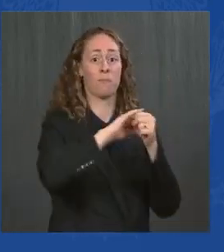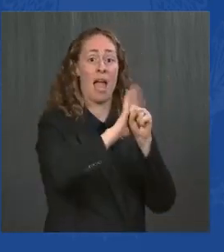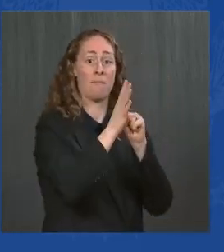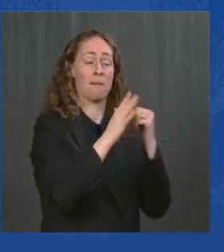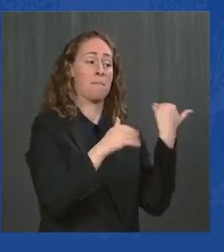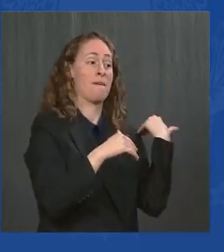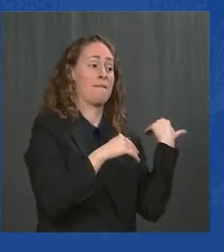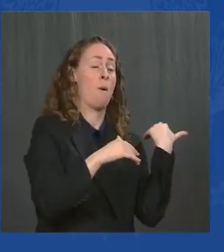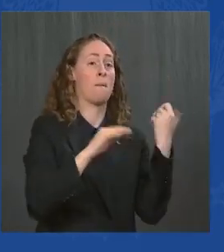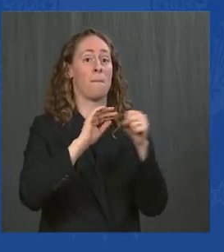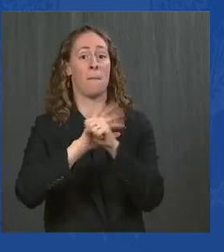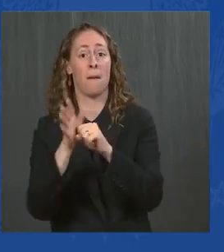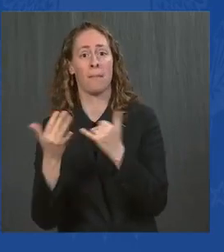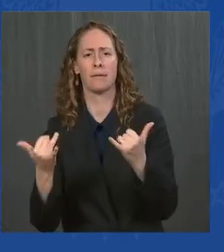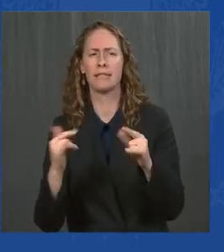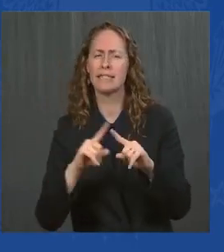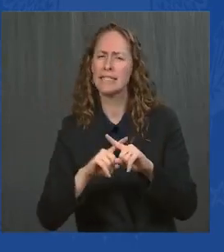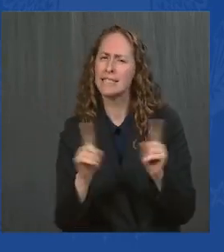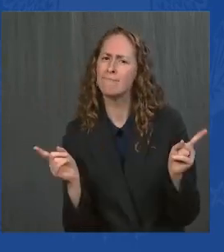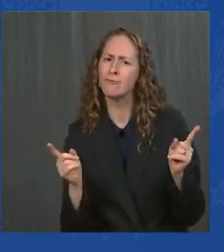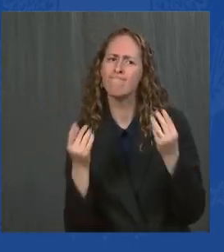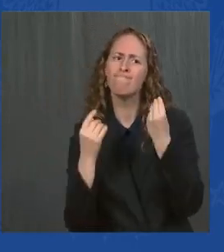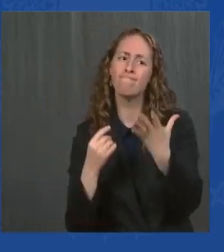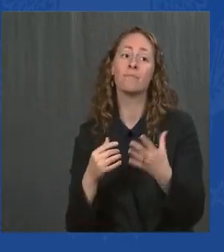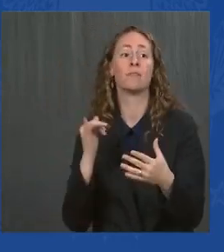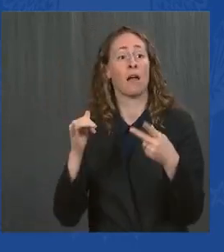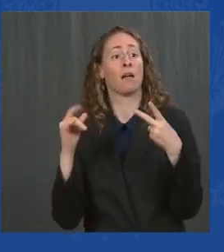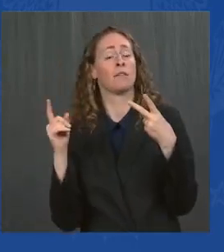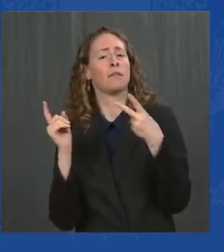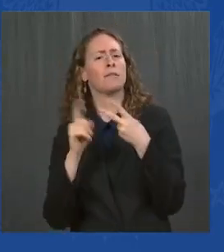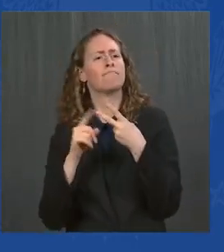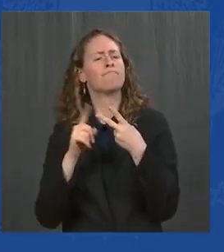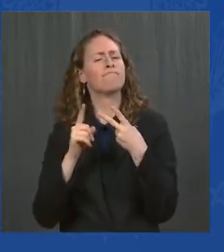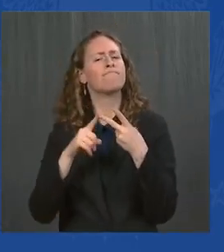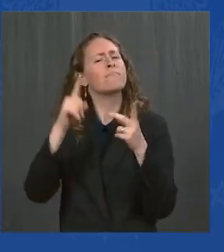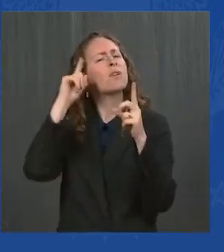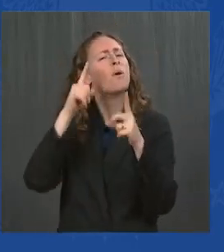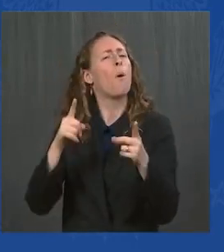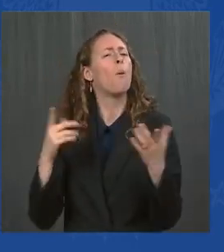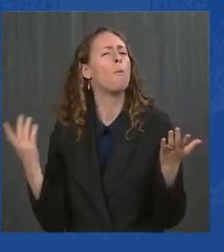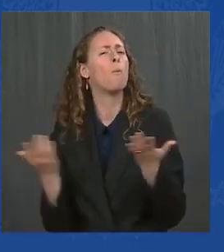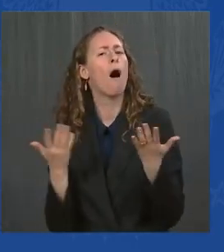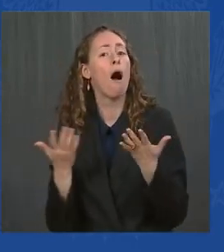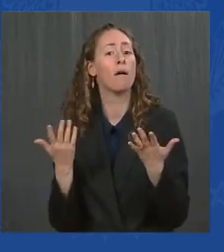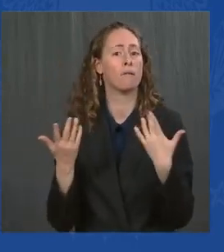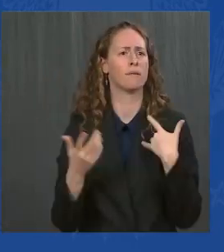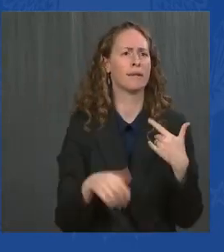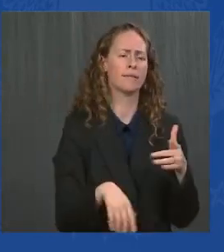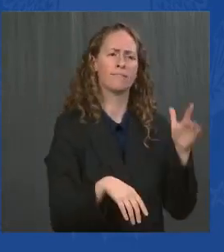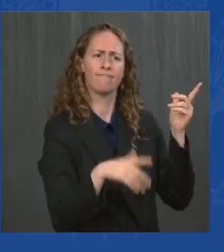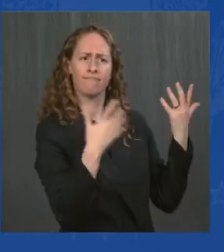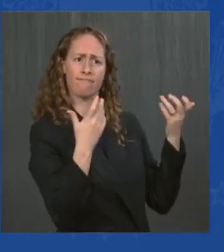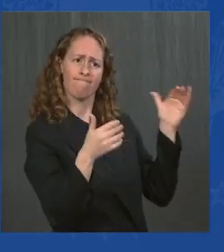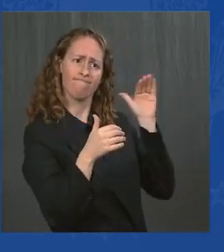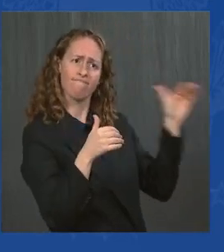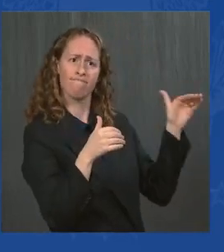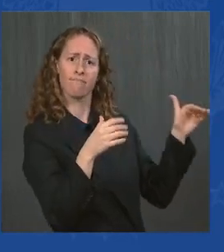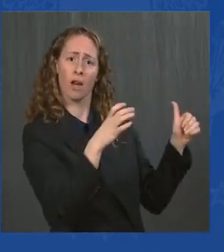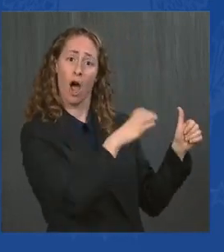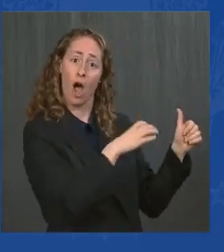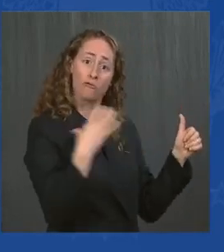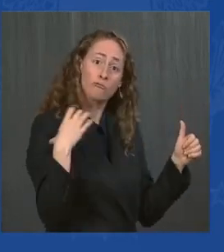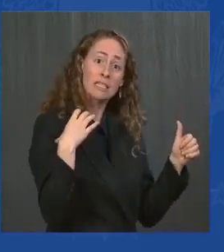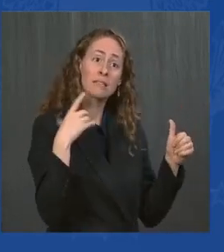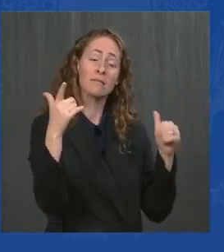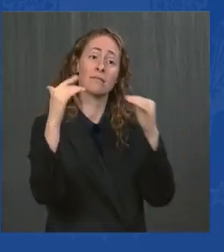that has to happen in September is for the Congress, the House and Senate, to finish the job of passing my economic agenda so